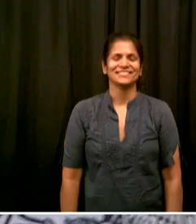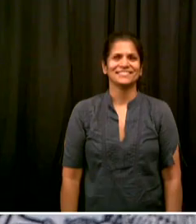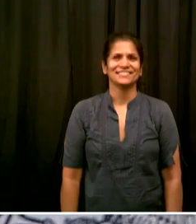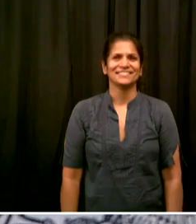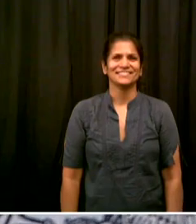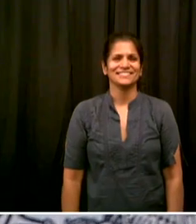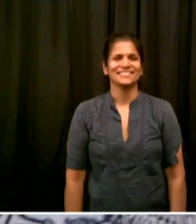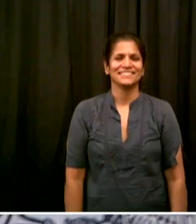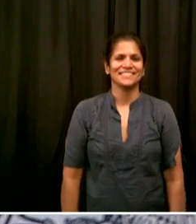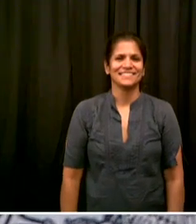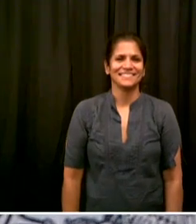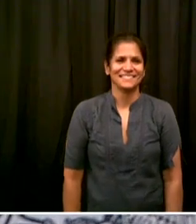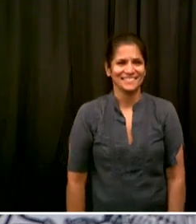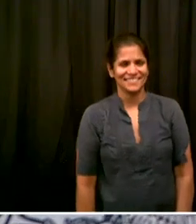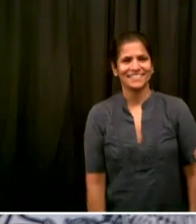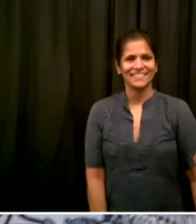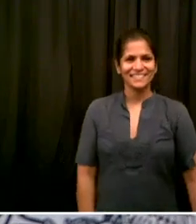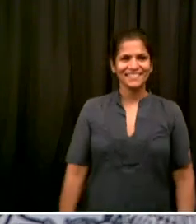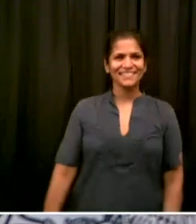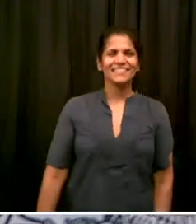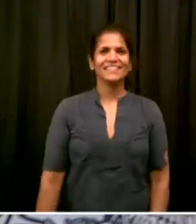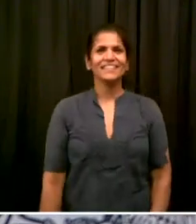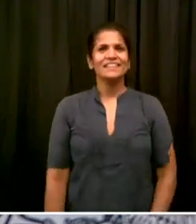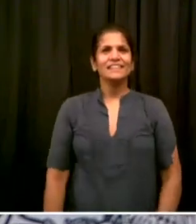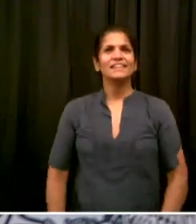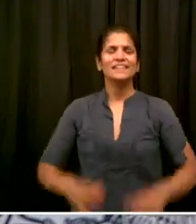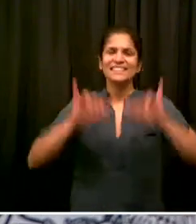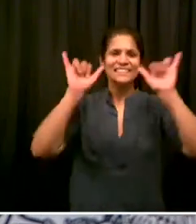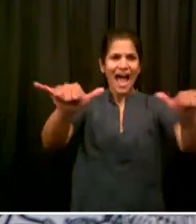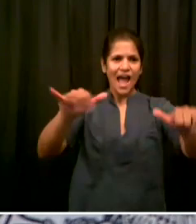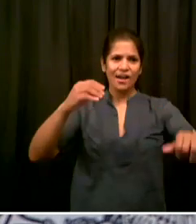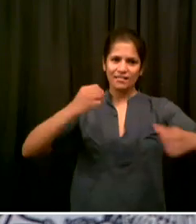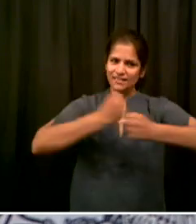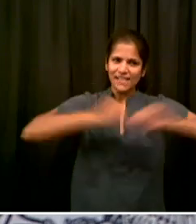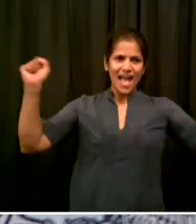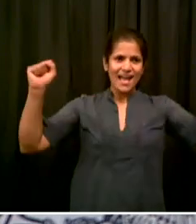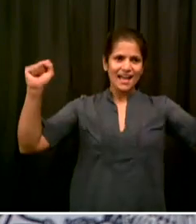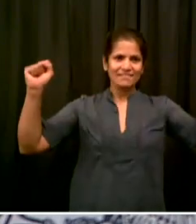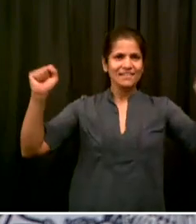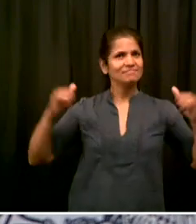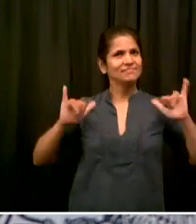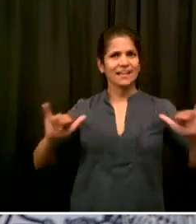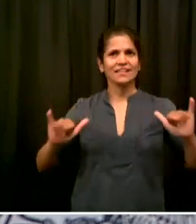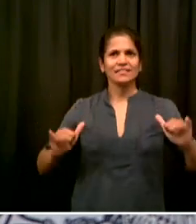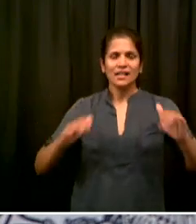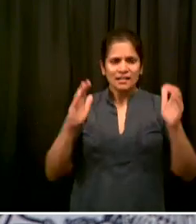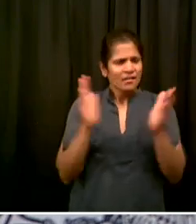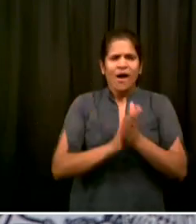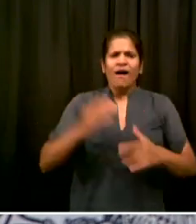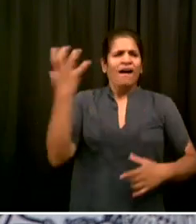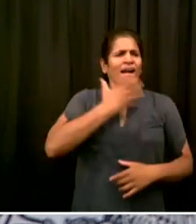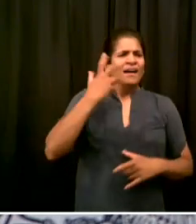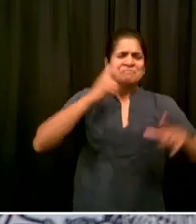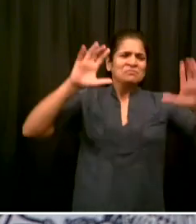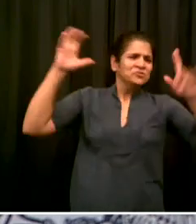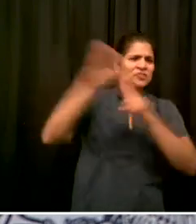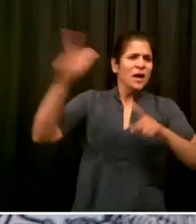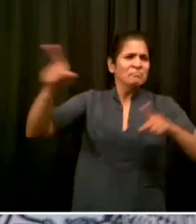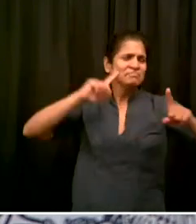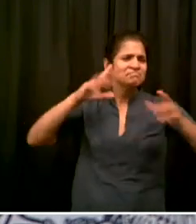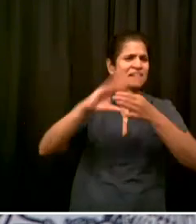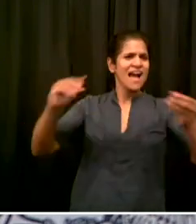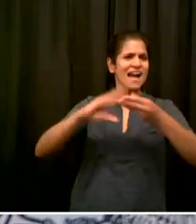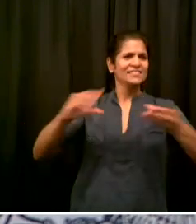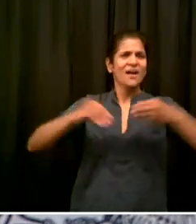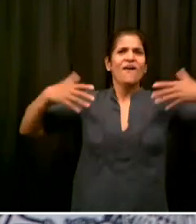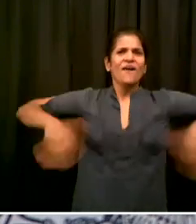All right. Stay safe. That's a great message from the Yankees. I want to thank everyone at the Yankees who participated in that video. And